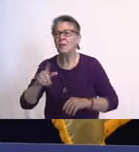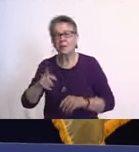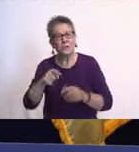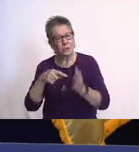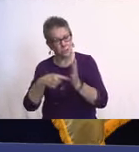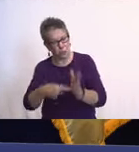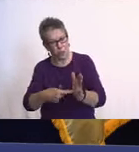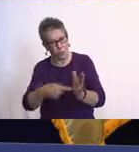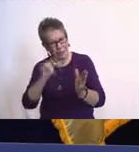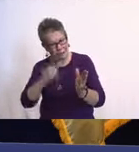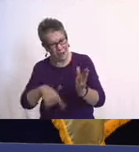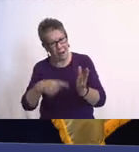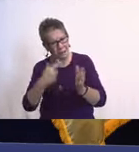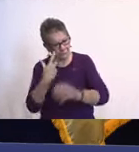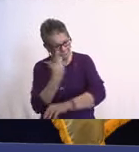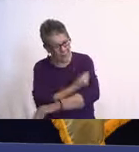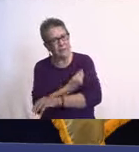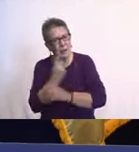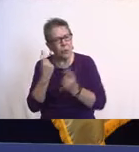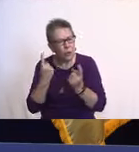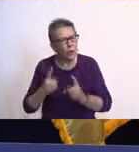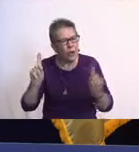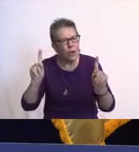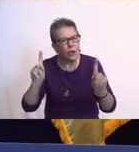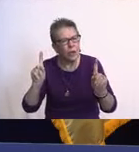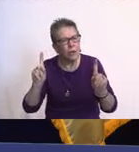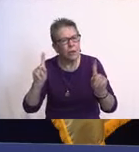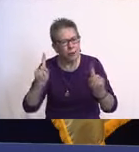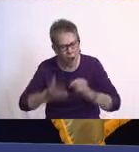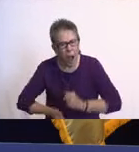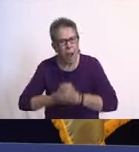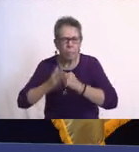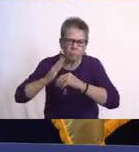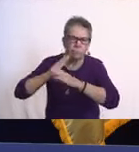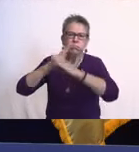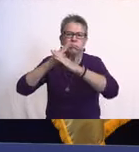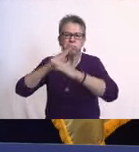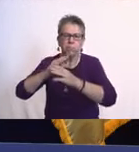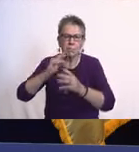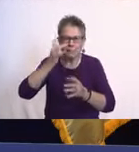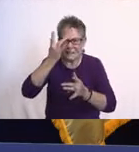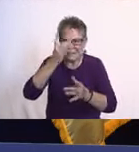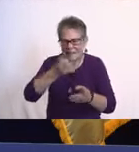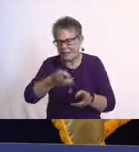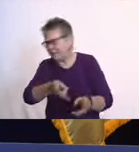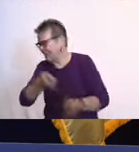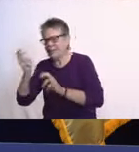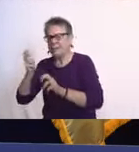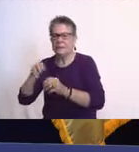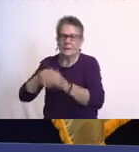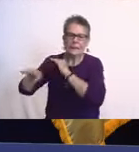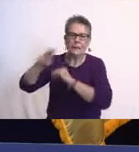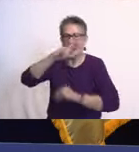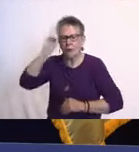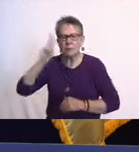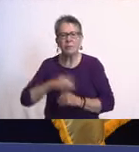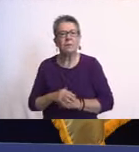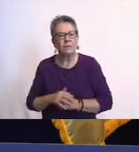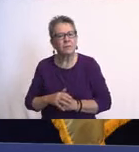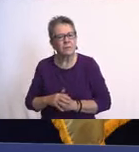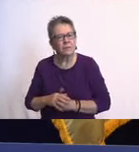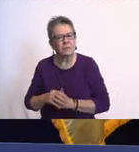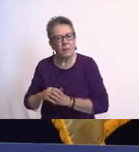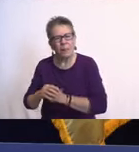work and boosting works even better. So protect yourselves, your loved ones, your neighbors, and your community. Get the